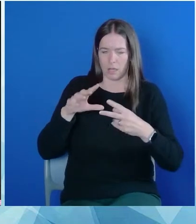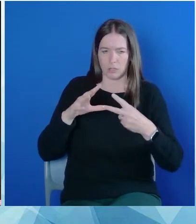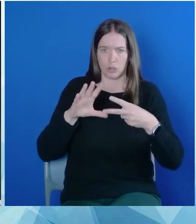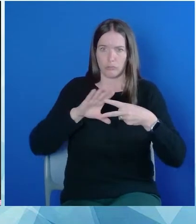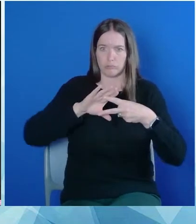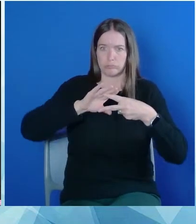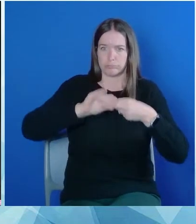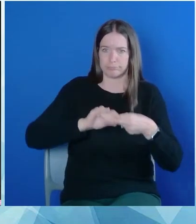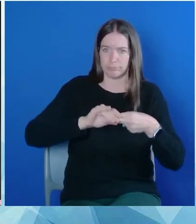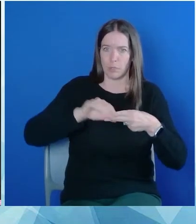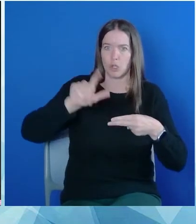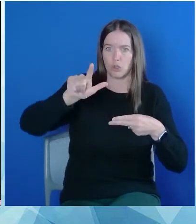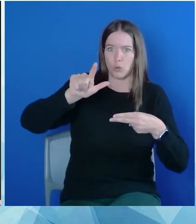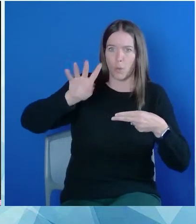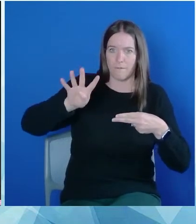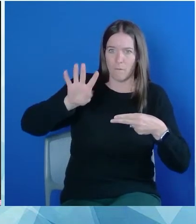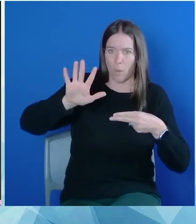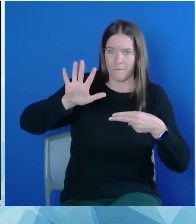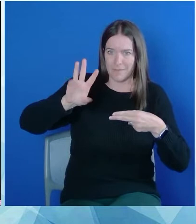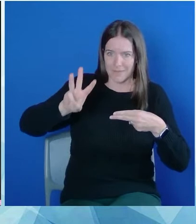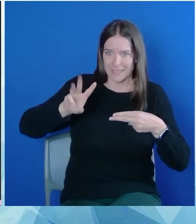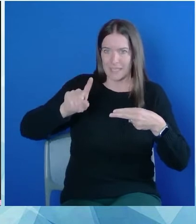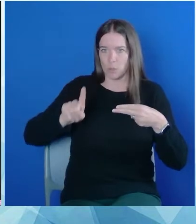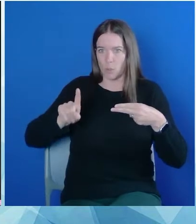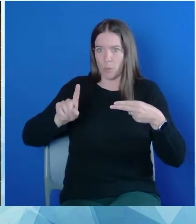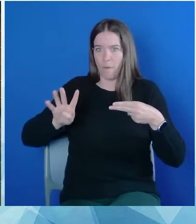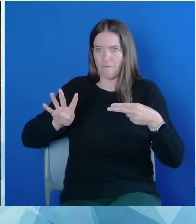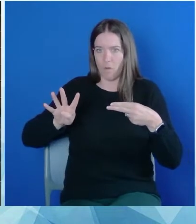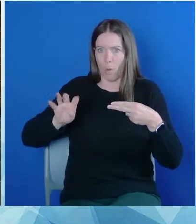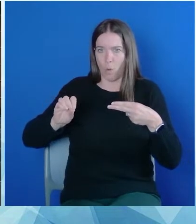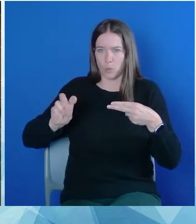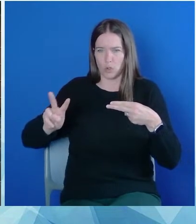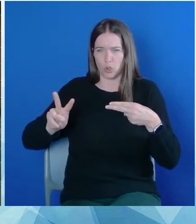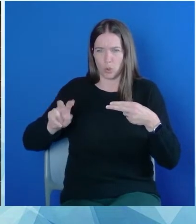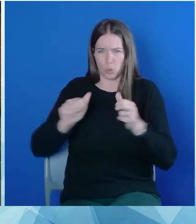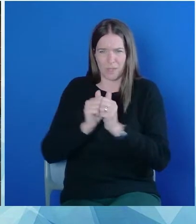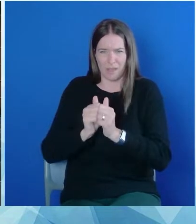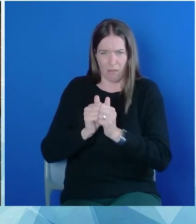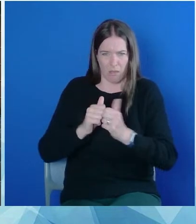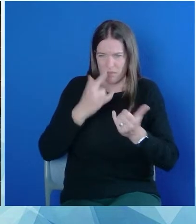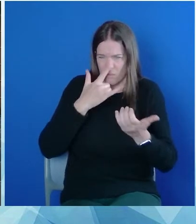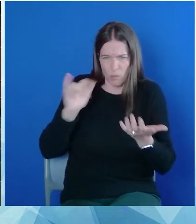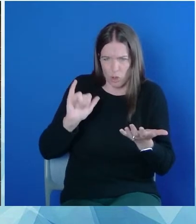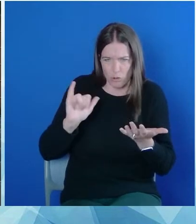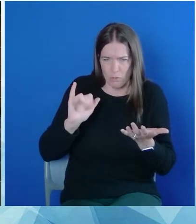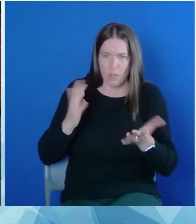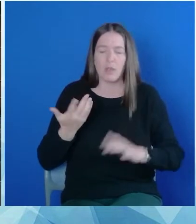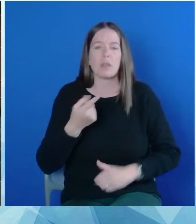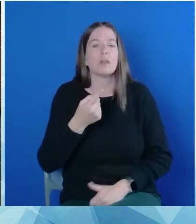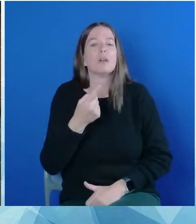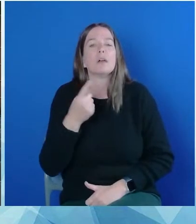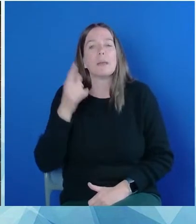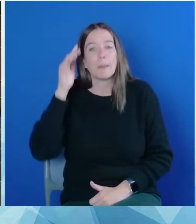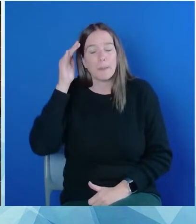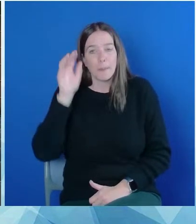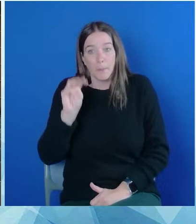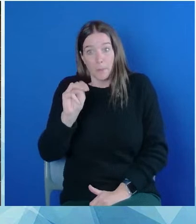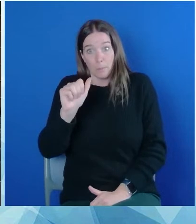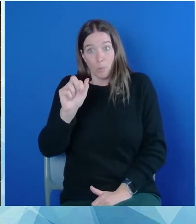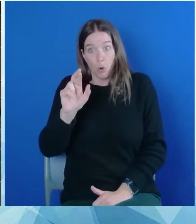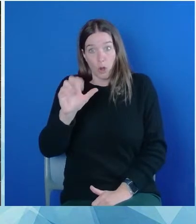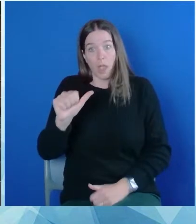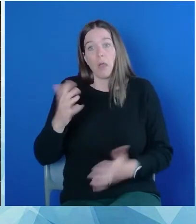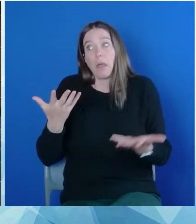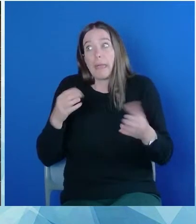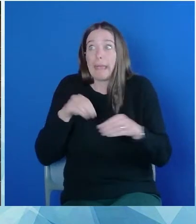we know what to keep an eye out for? So theoretically, it is possible